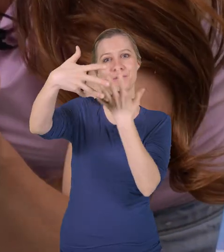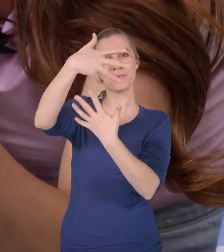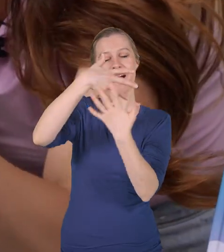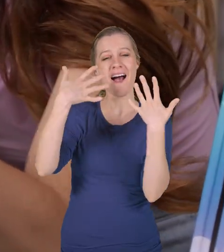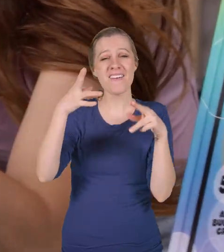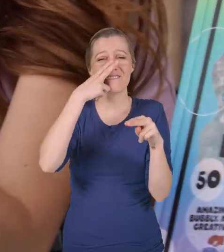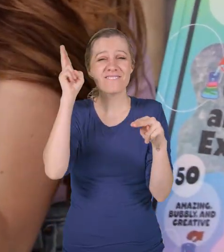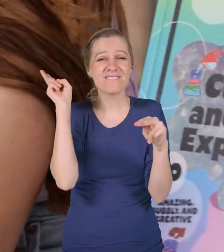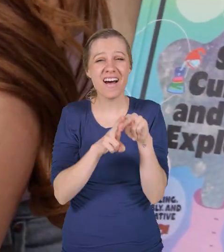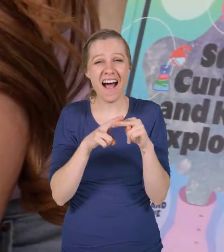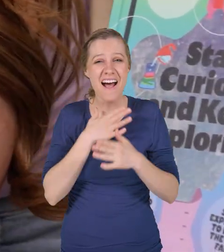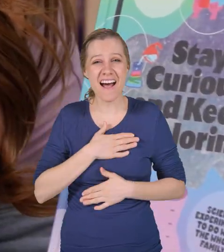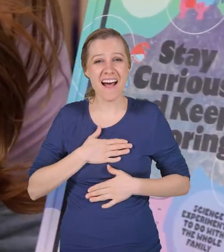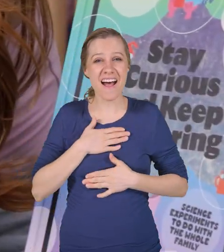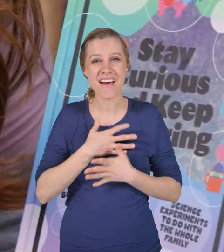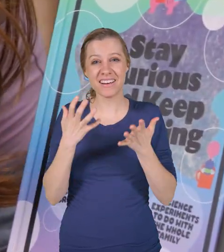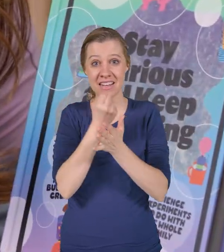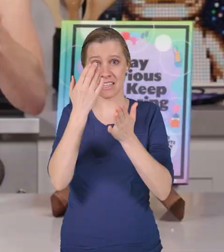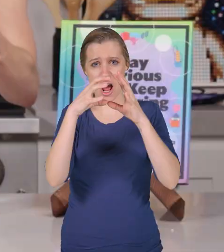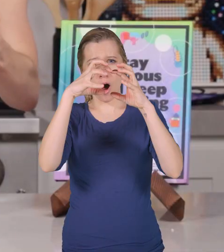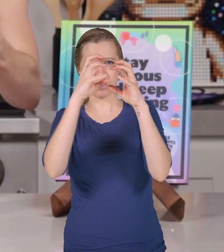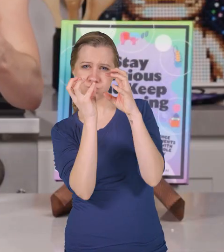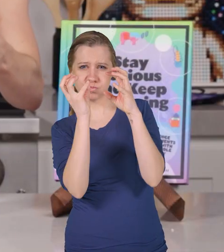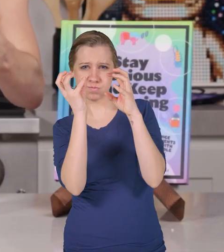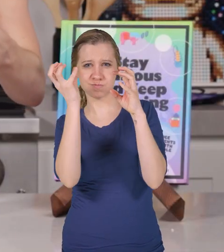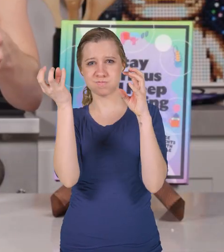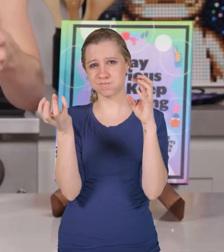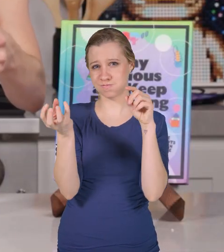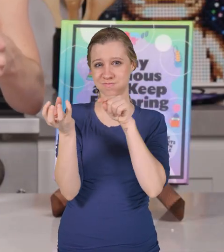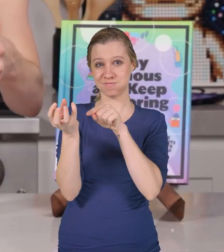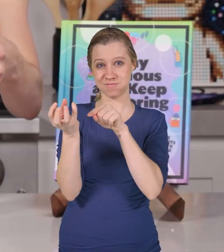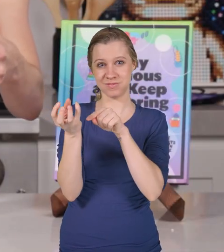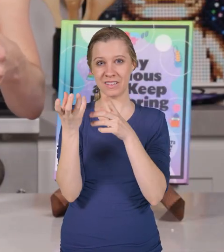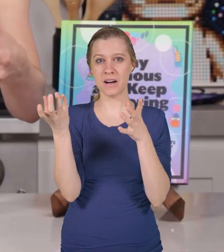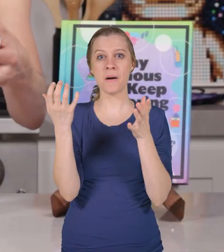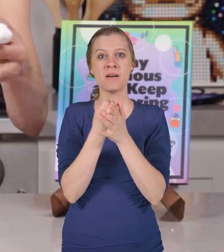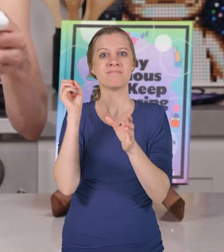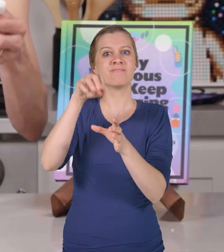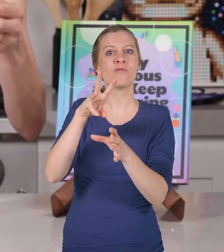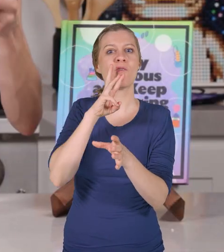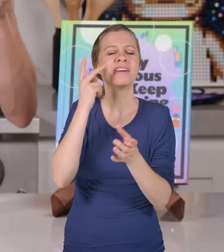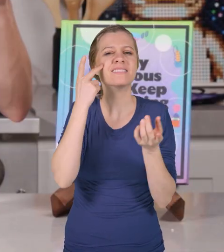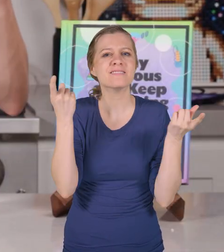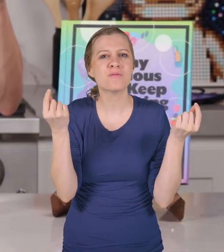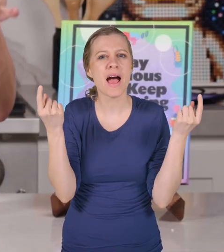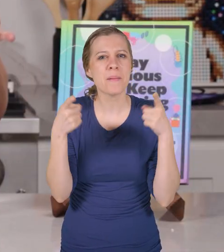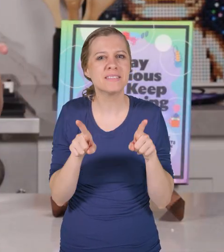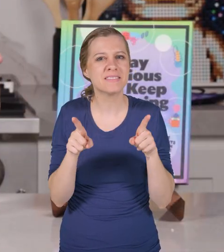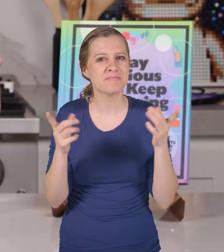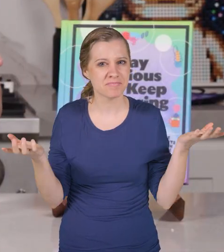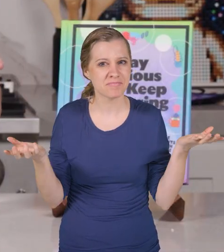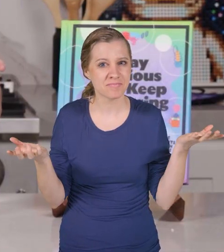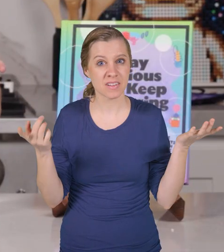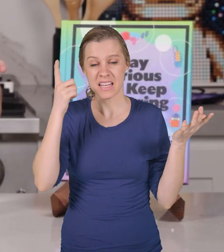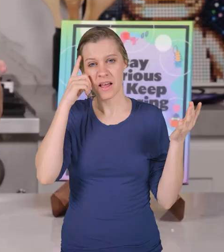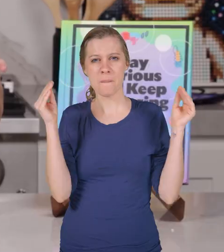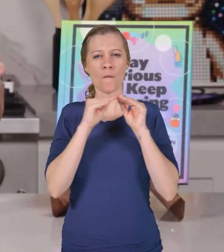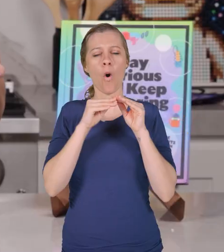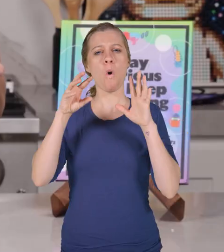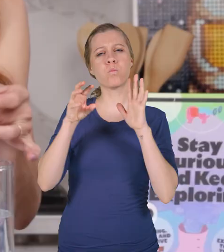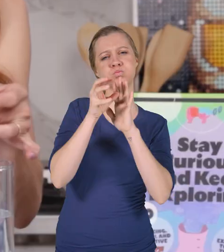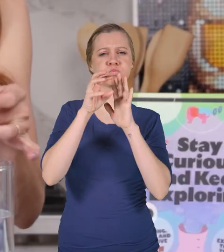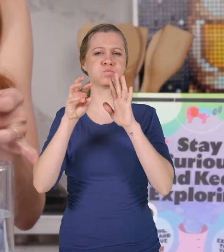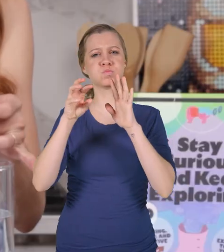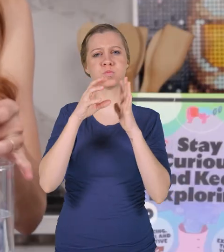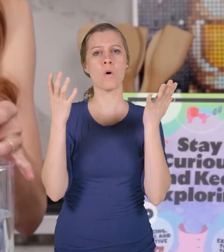and airy. It's so much fun. Break some of your fluffy soap off and put it back in your water to see what